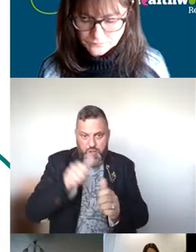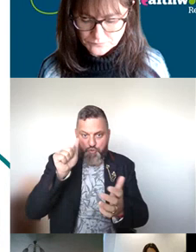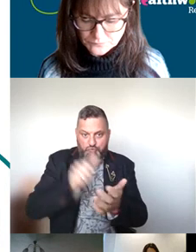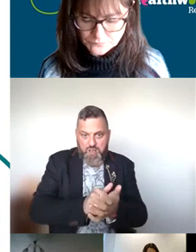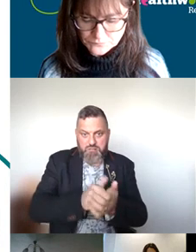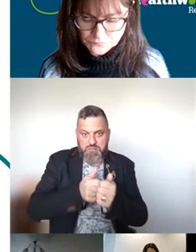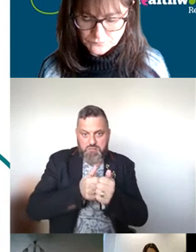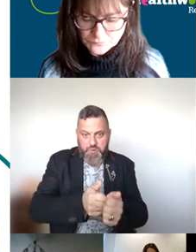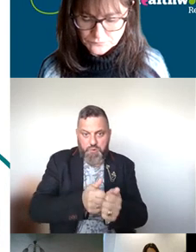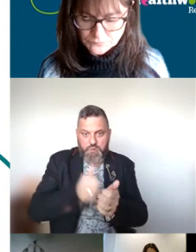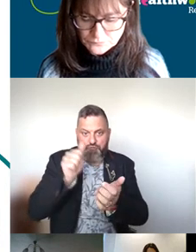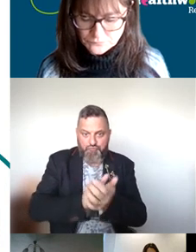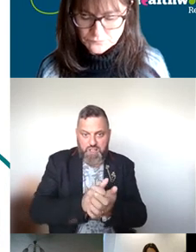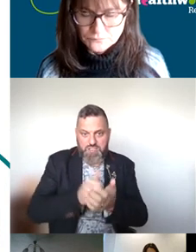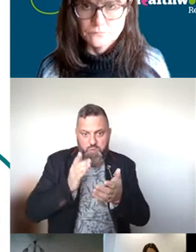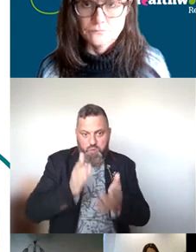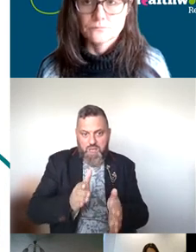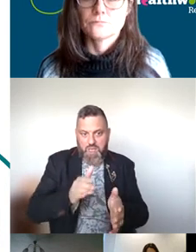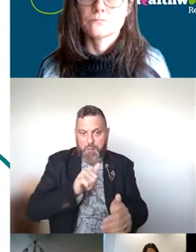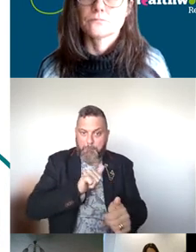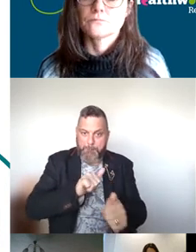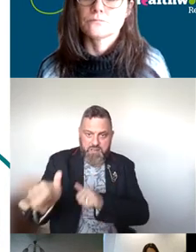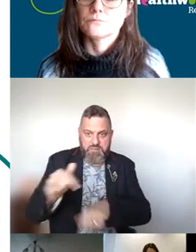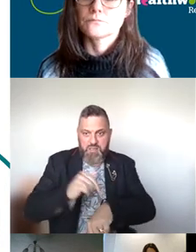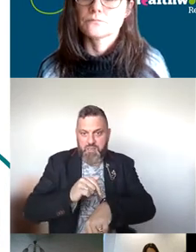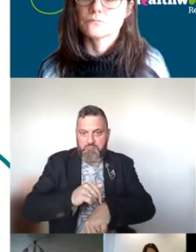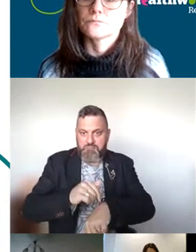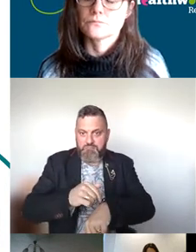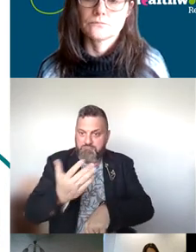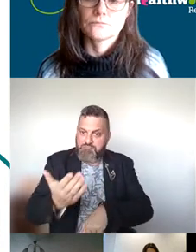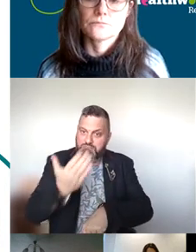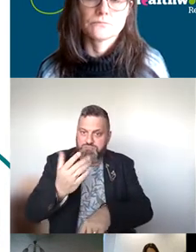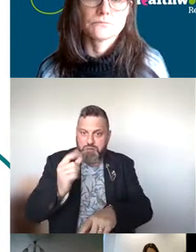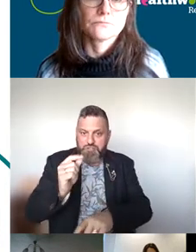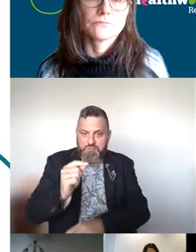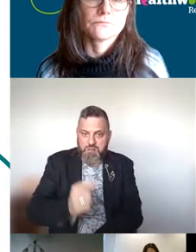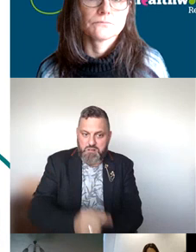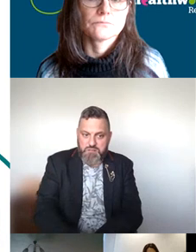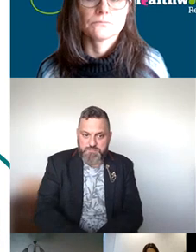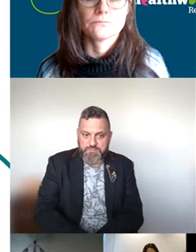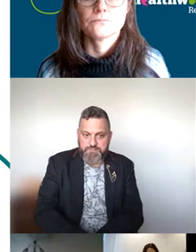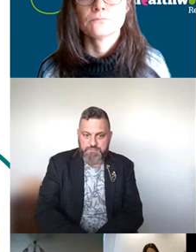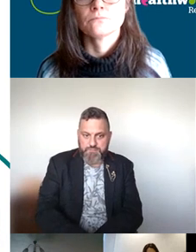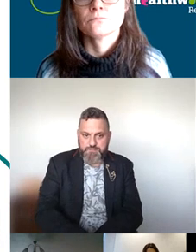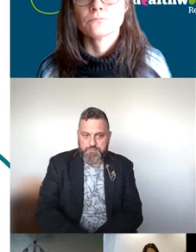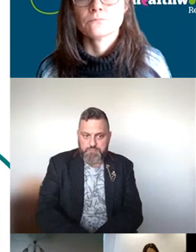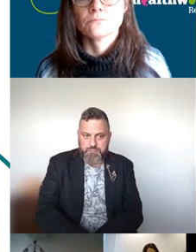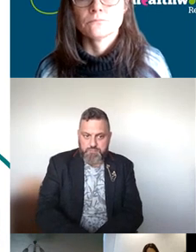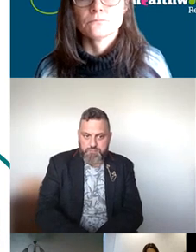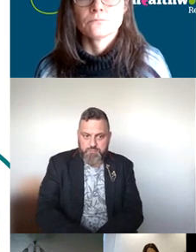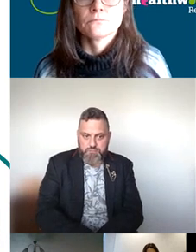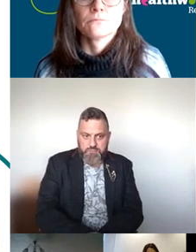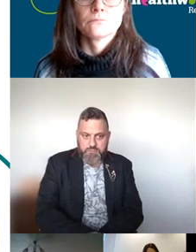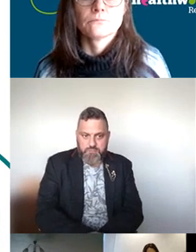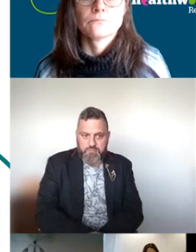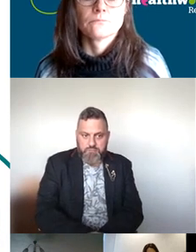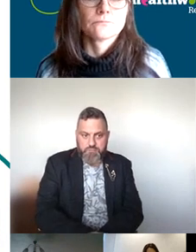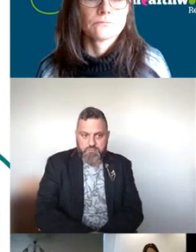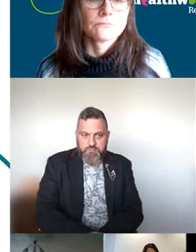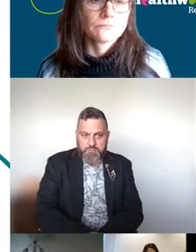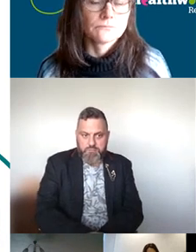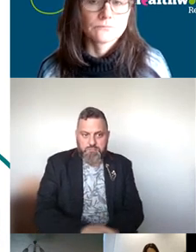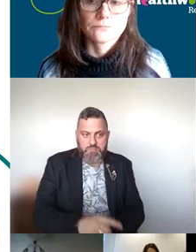way, in the most timely way possible. By thinking about the support that we provide really at a